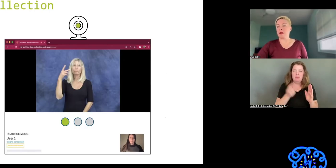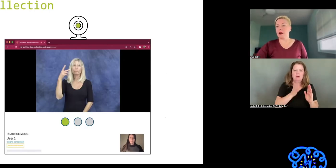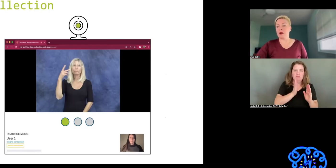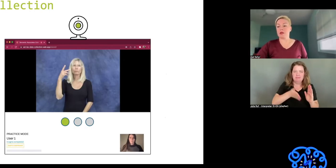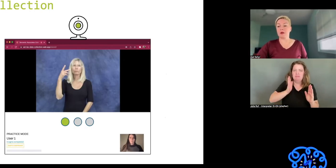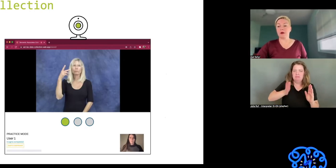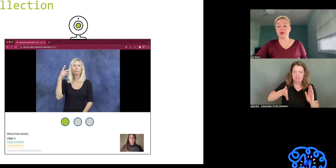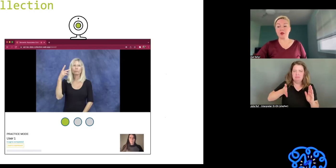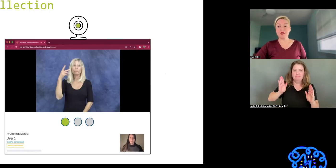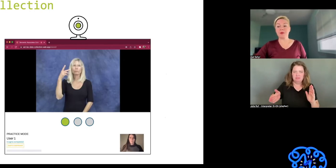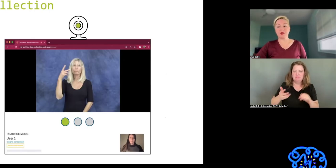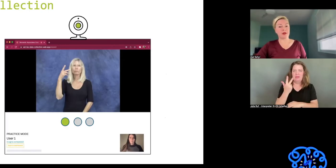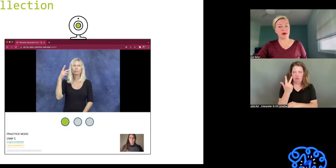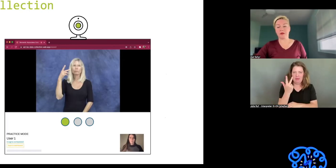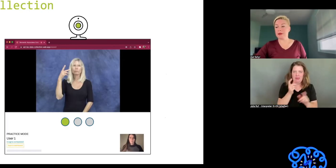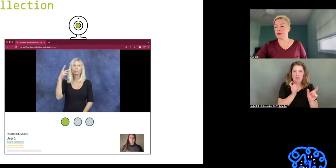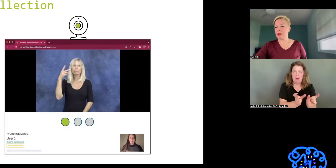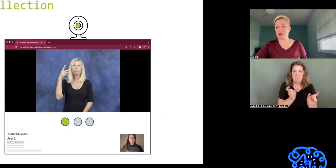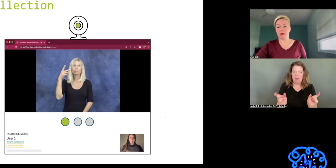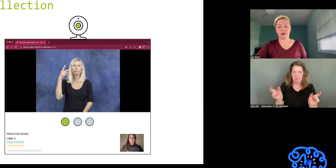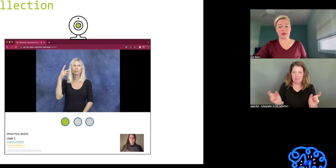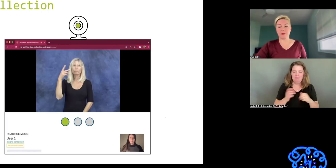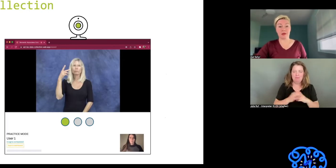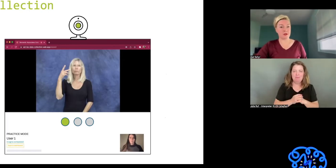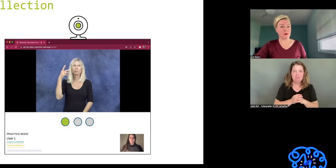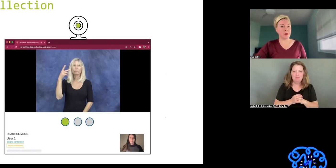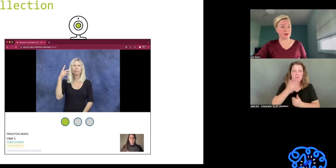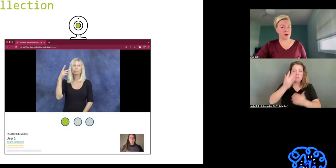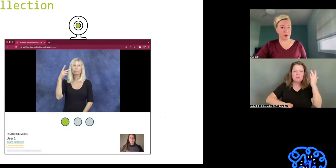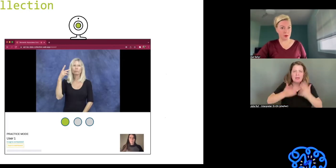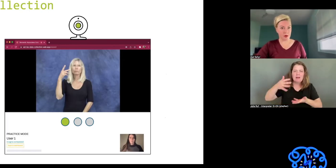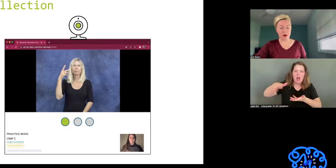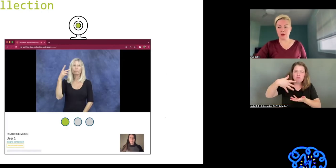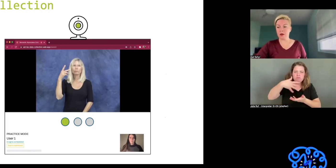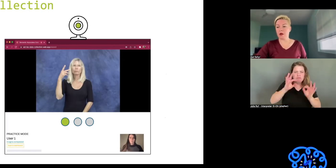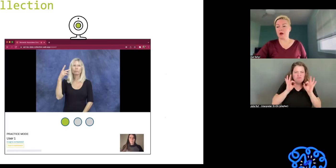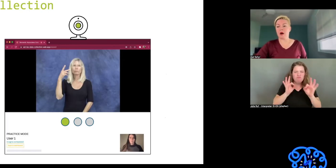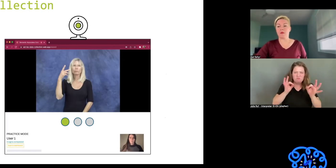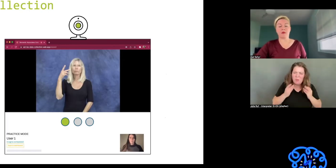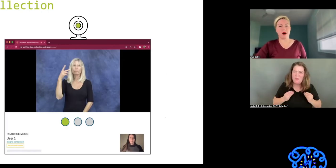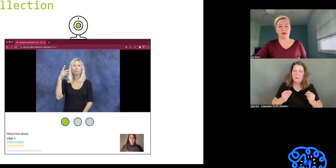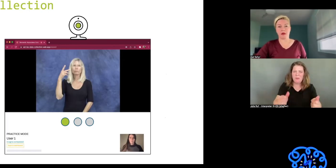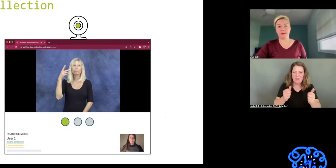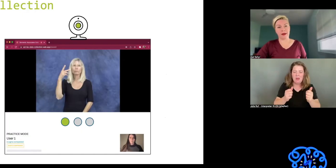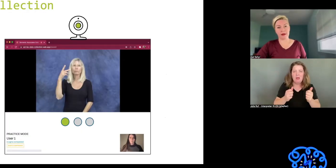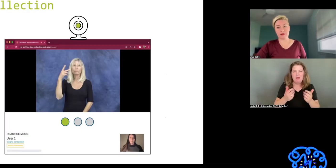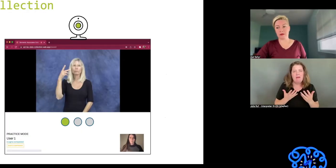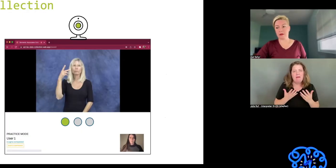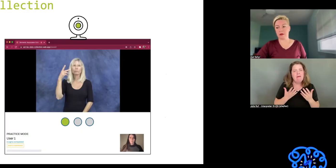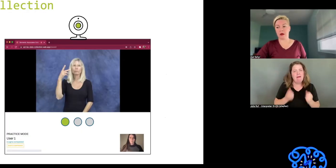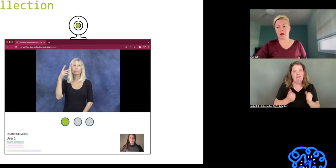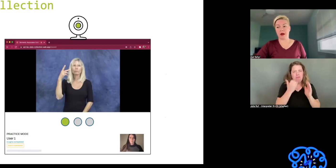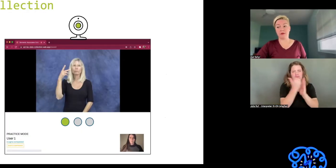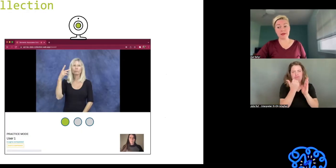And to ensure smooth and accurate data collection, participants followed a protocol. They were asked to keep their